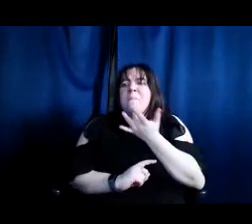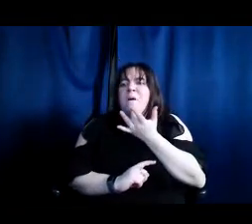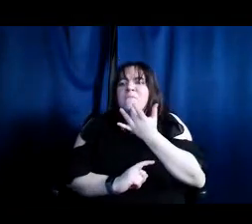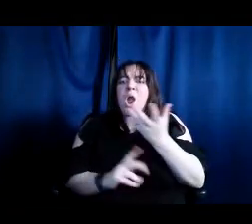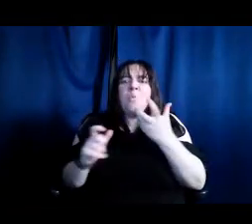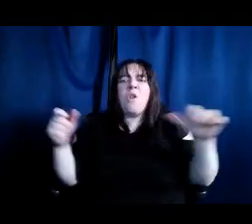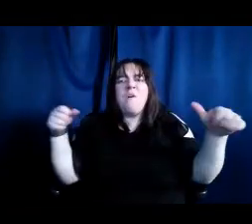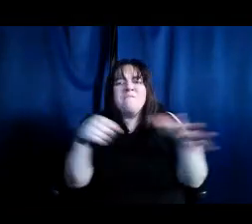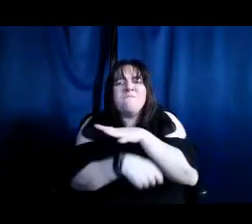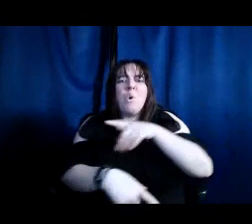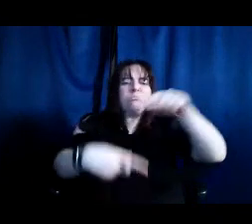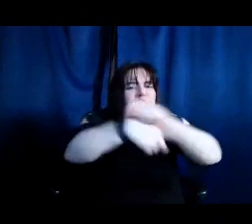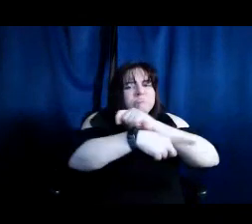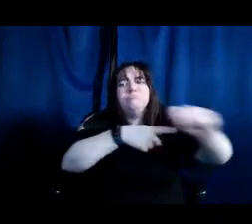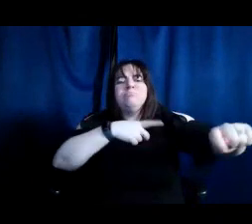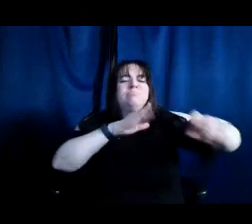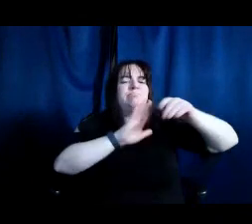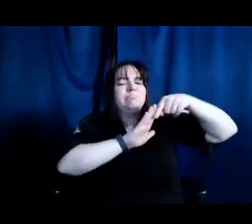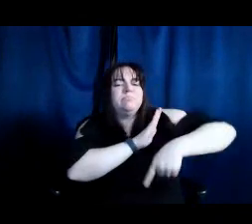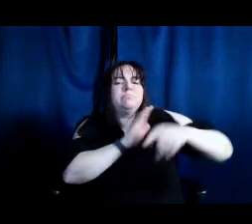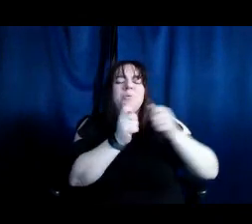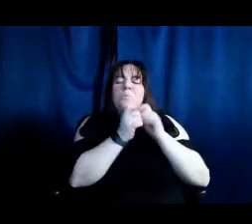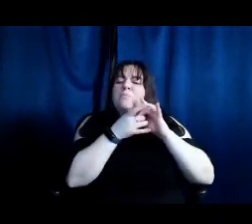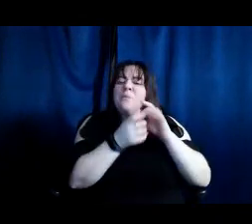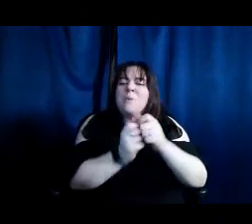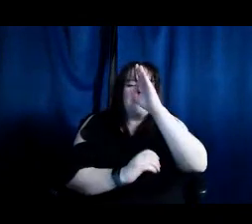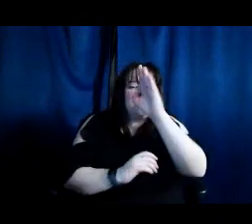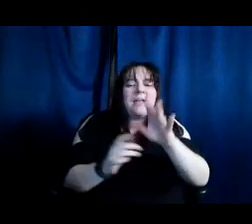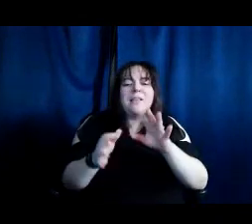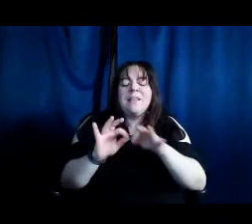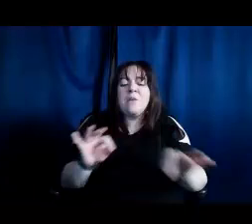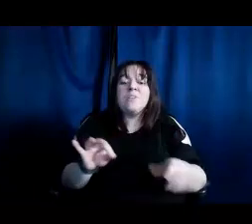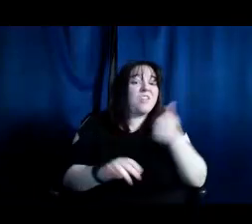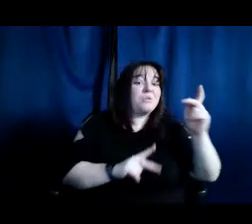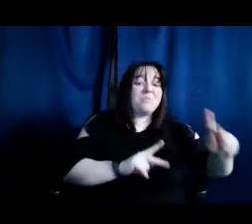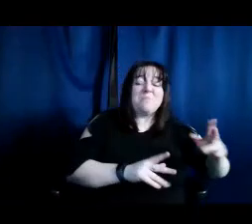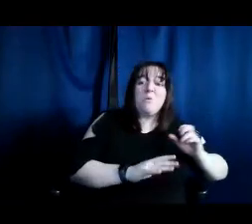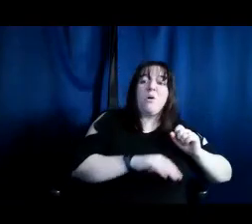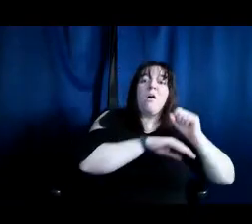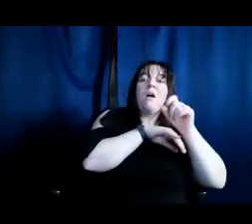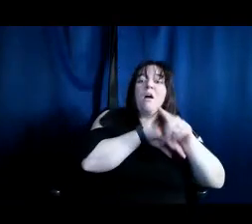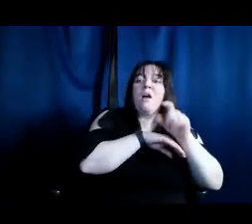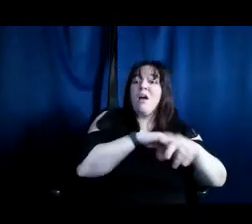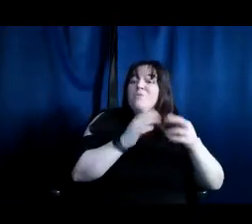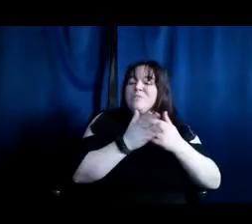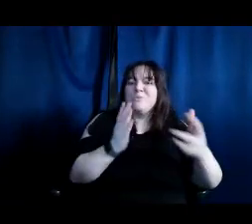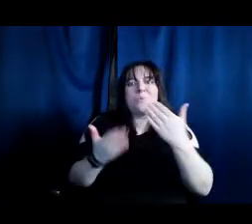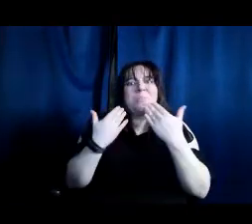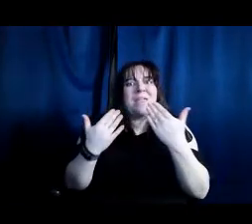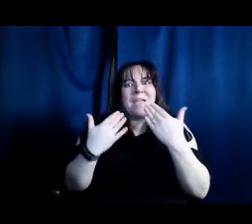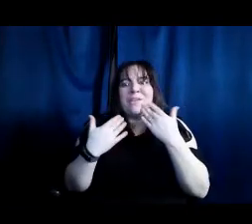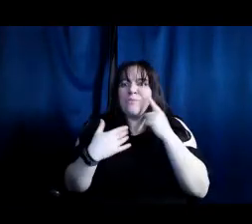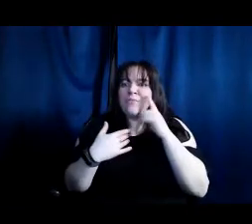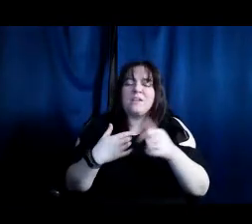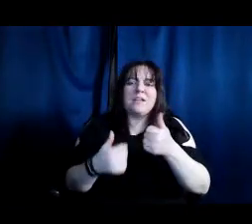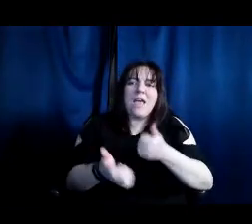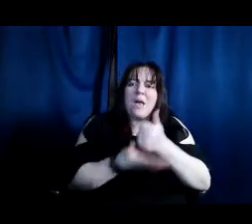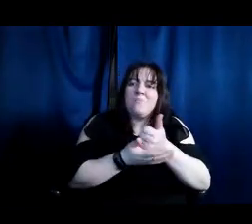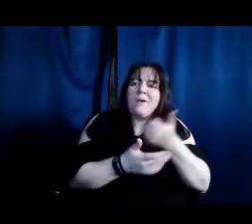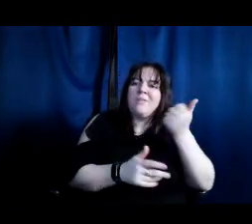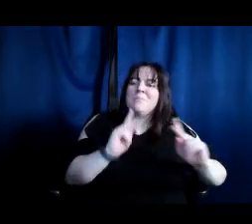in the chat actually finding some links and resources. So thank you for those resources that you're dropping in the chat to help everyone out. Thank